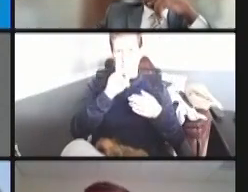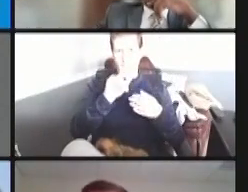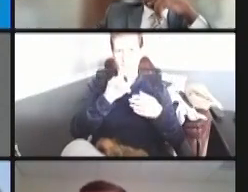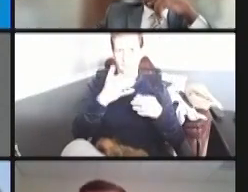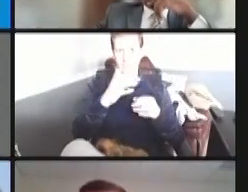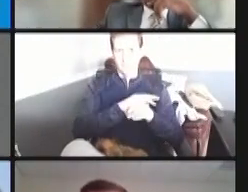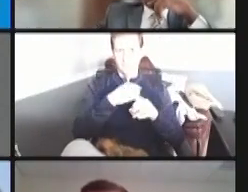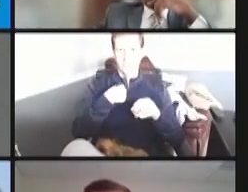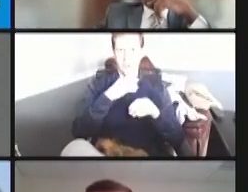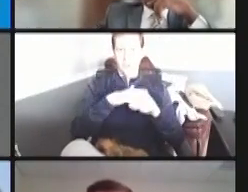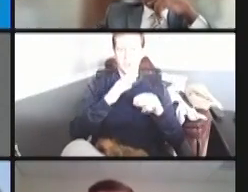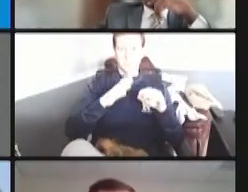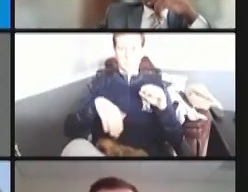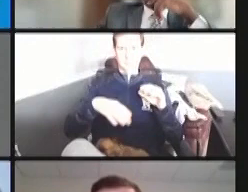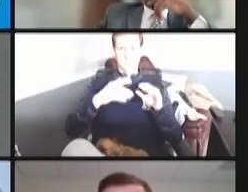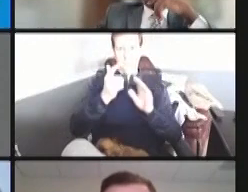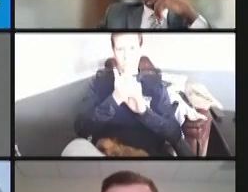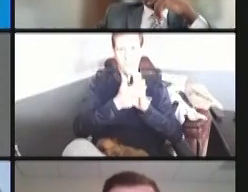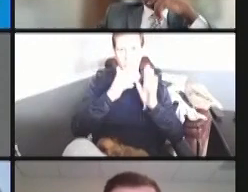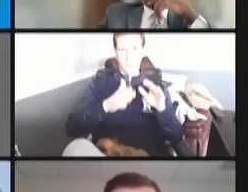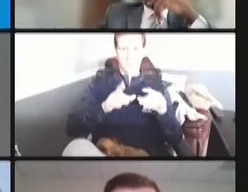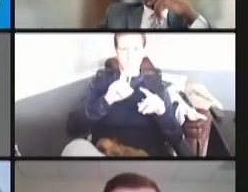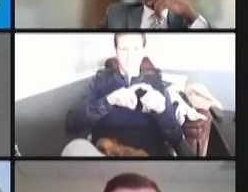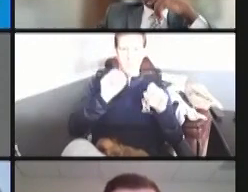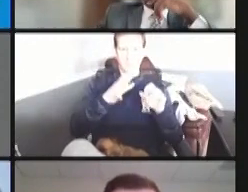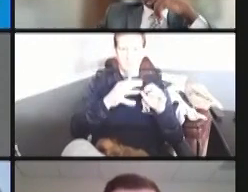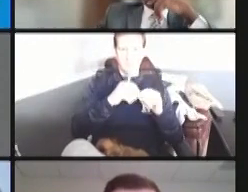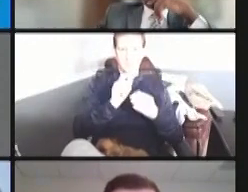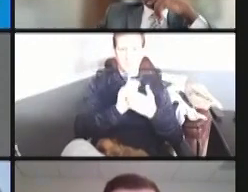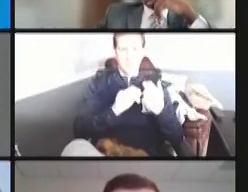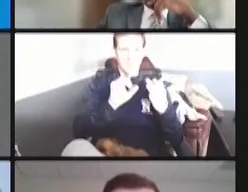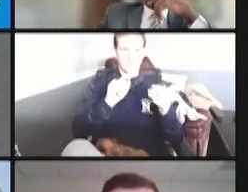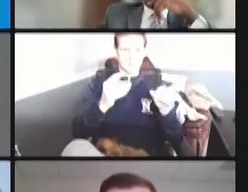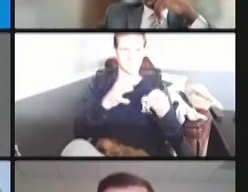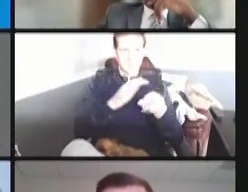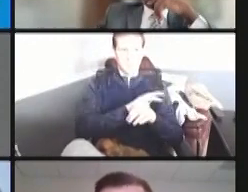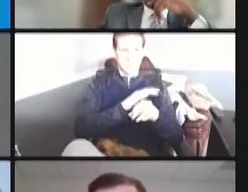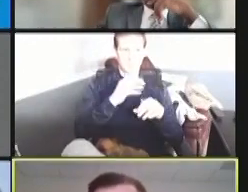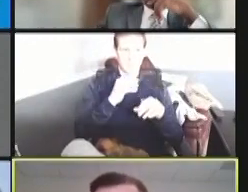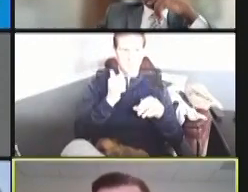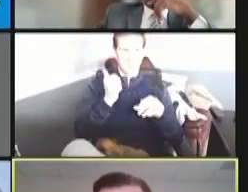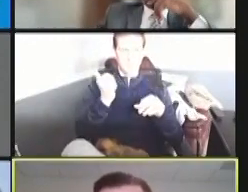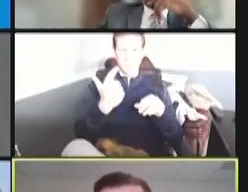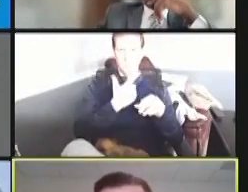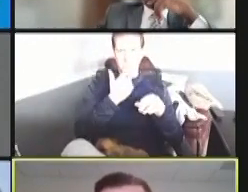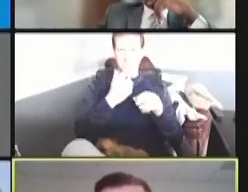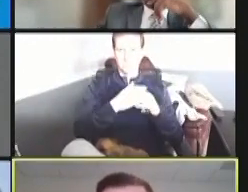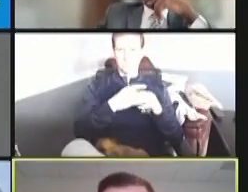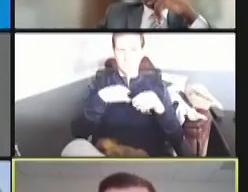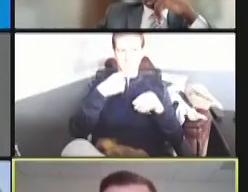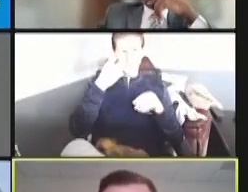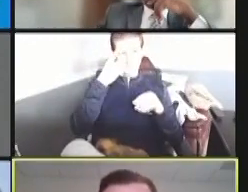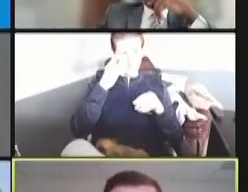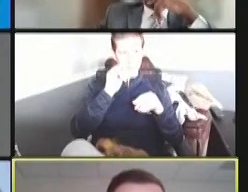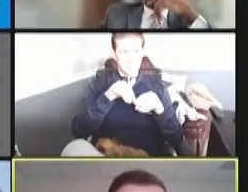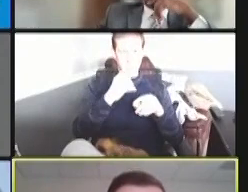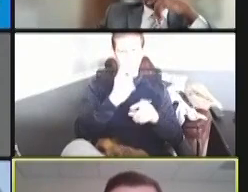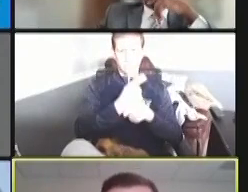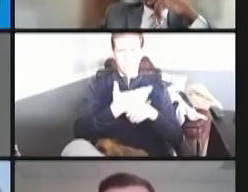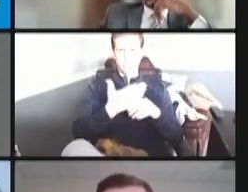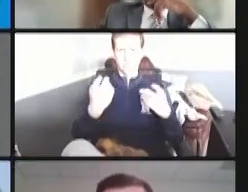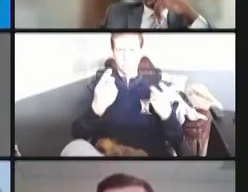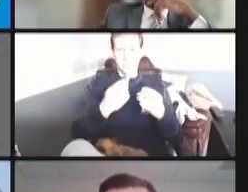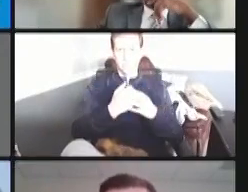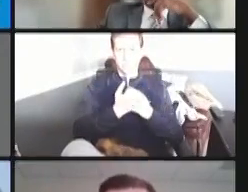side. Sometimes lawyers are putting everything in writing, but I think that just covers everybody's. I appreciate that. I think that's the thing to do. Versus